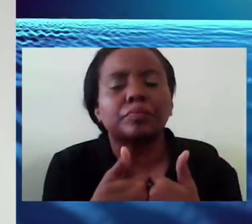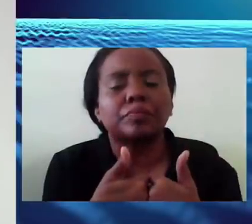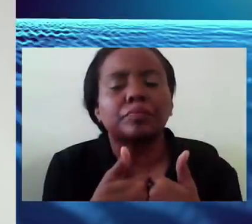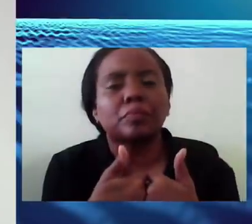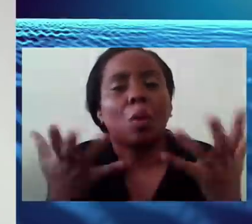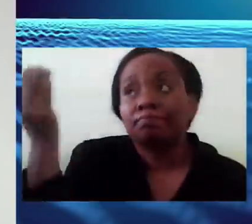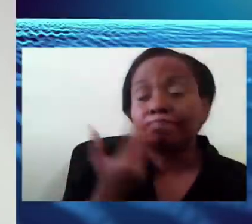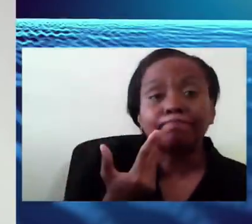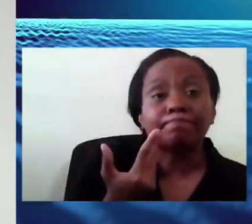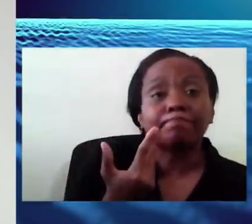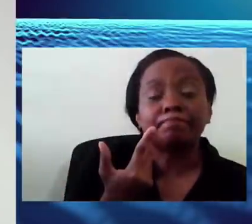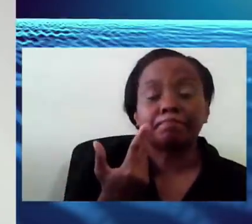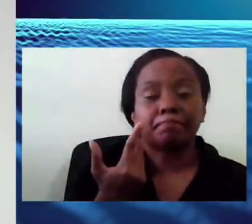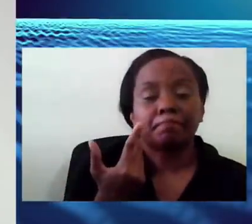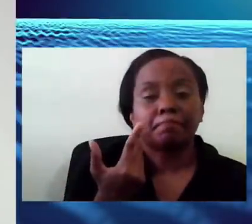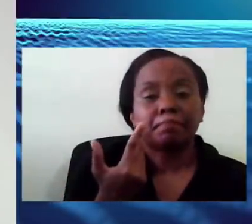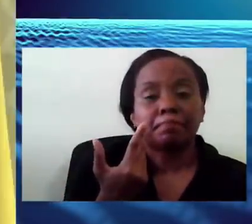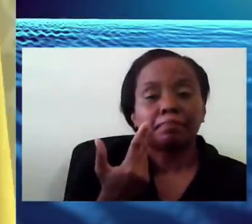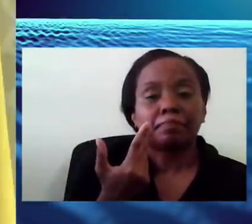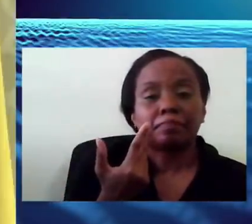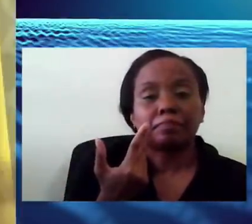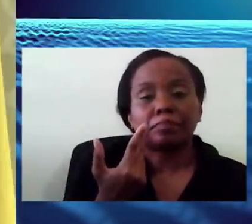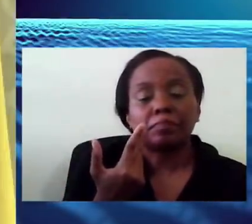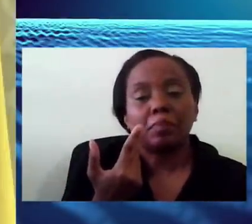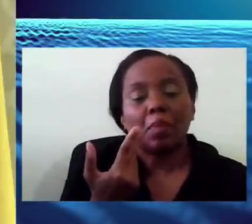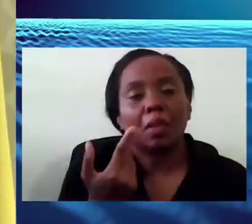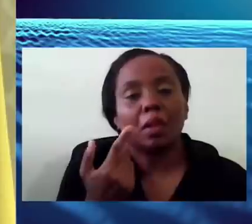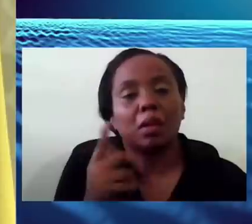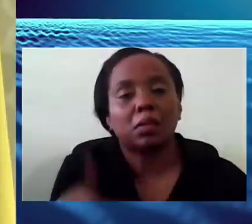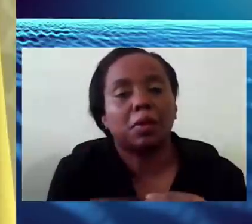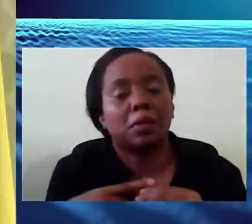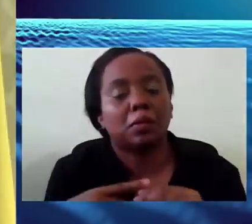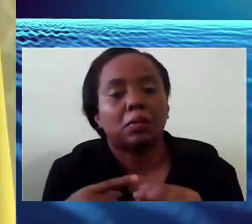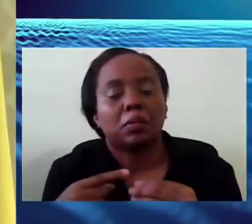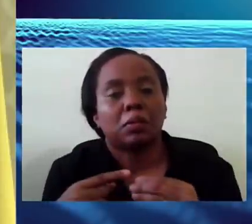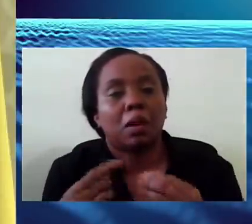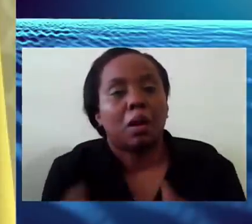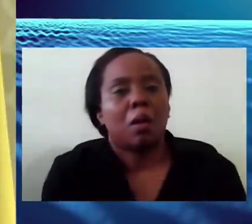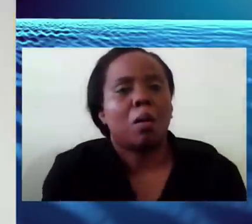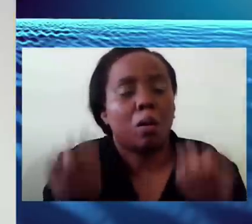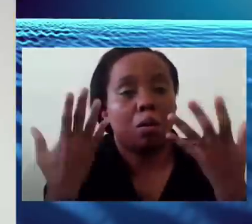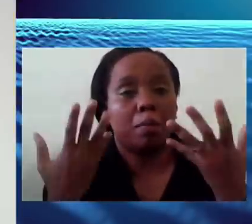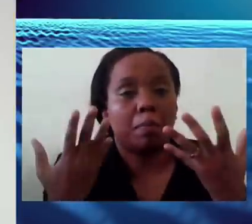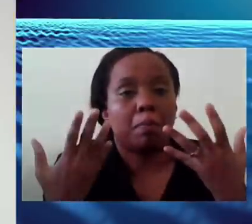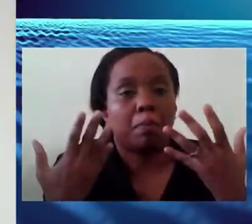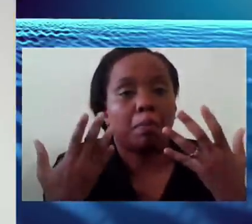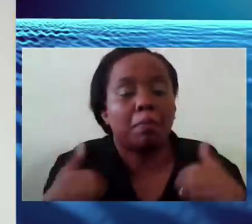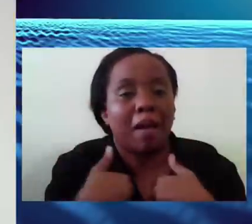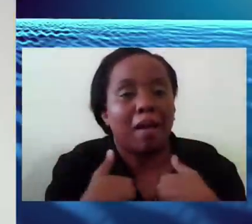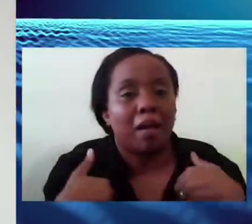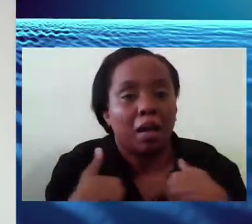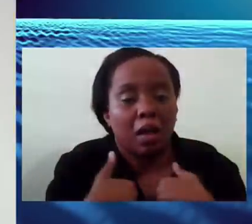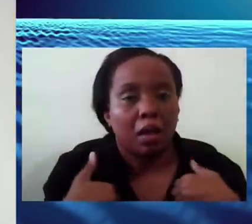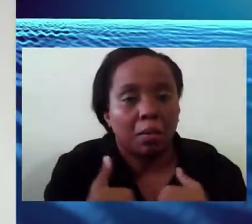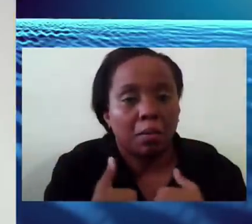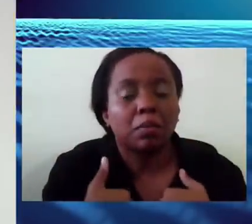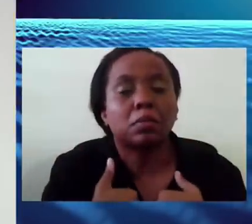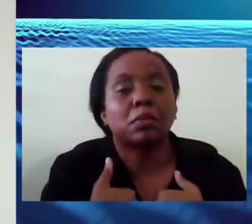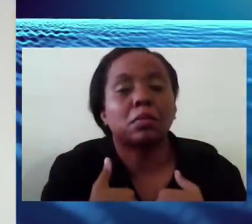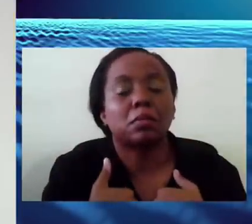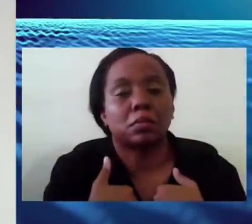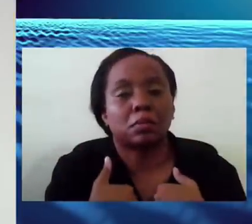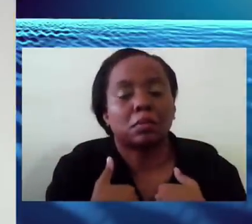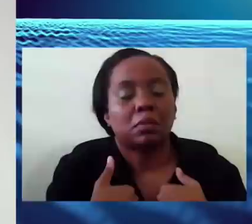many livestock we have on the island. We don't have a good solid record of the population. And I would